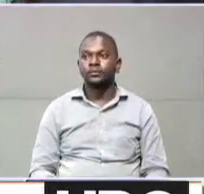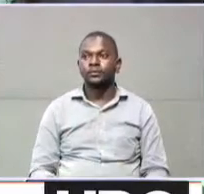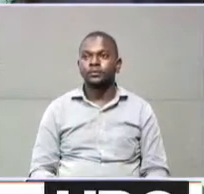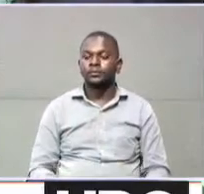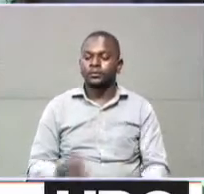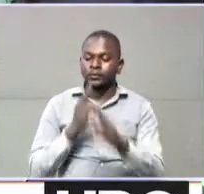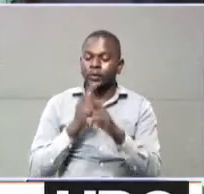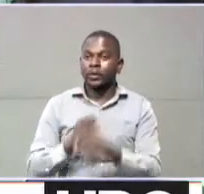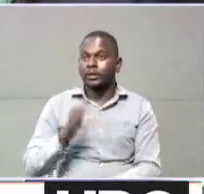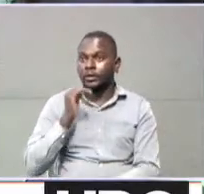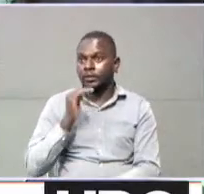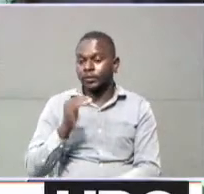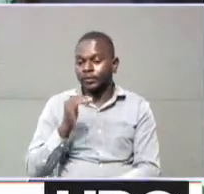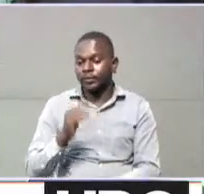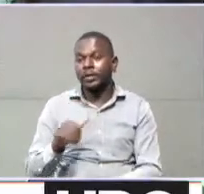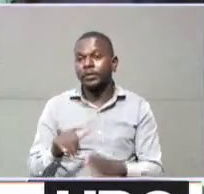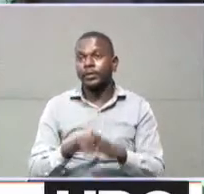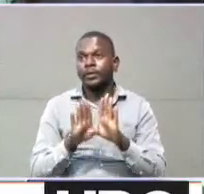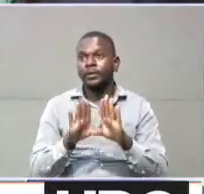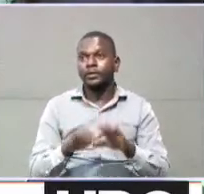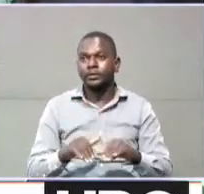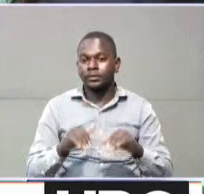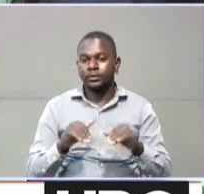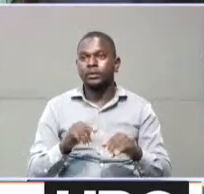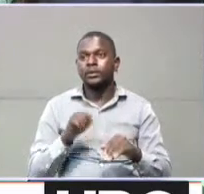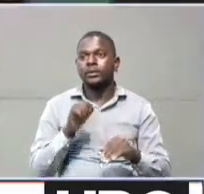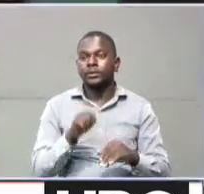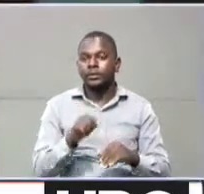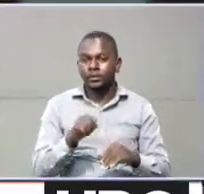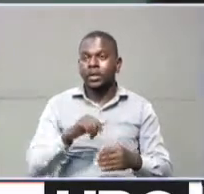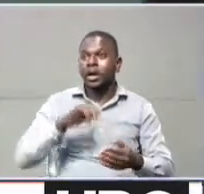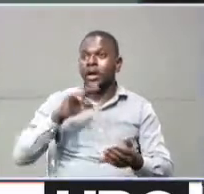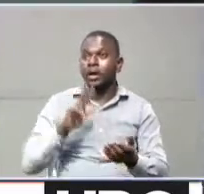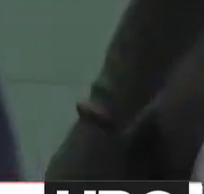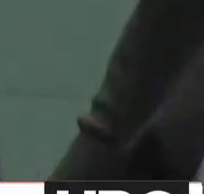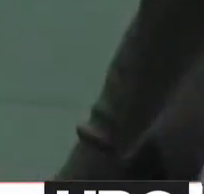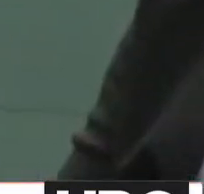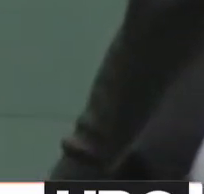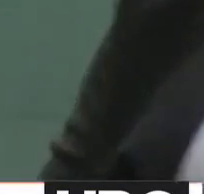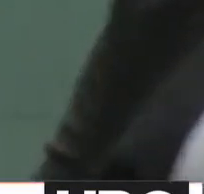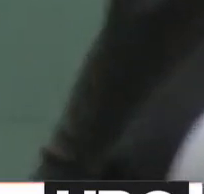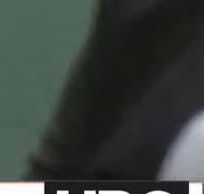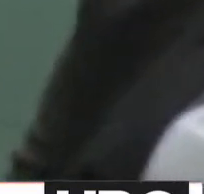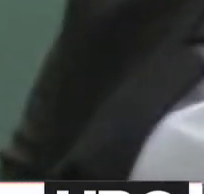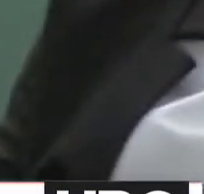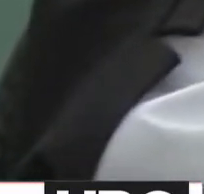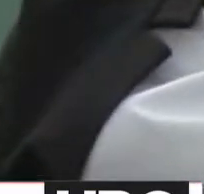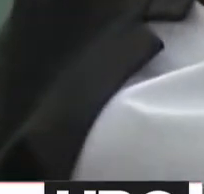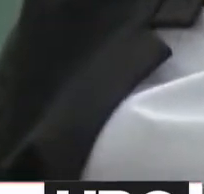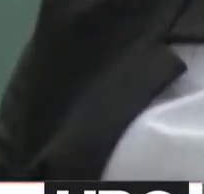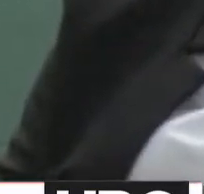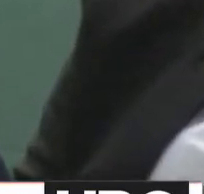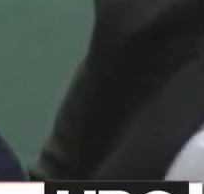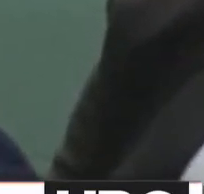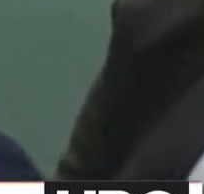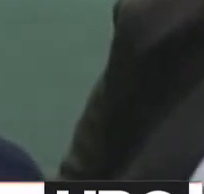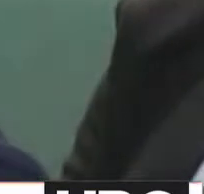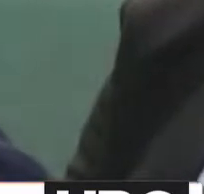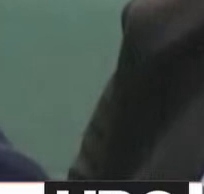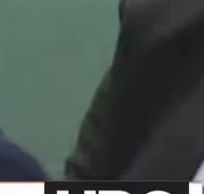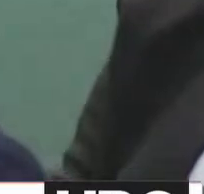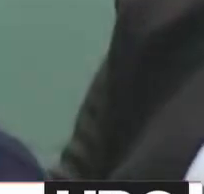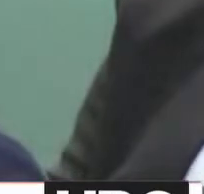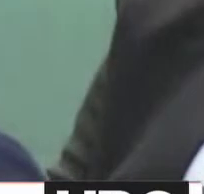regional naval speaker and colleagues this parliament approved a master irrigation plan for this country in